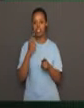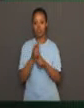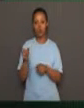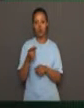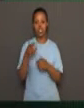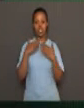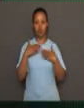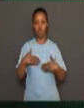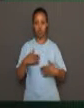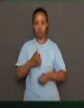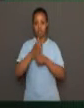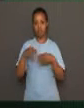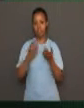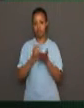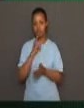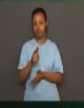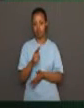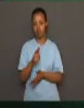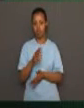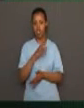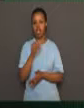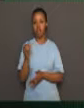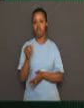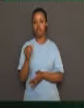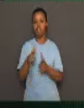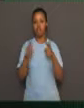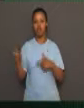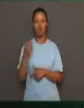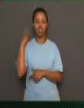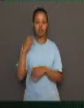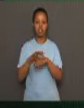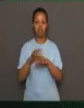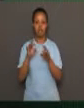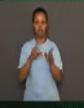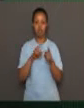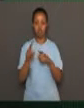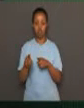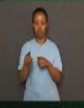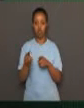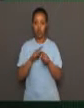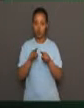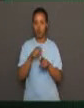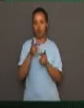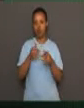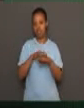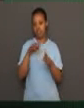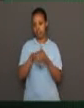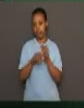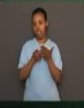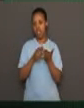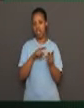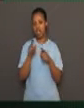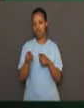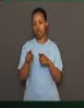body. But in higher vertebrates, the spinal cord replaces it. But because our